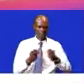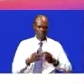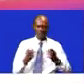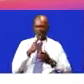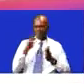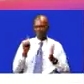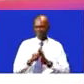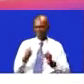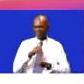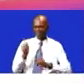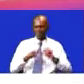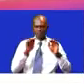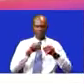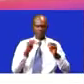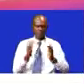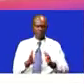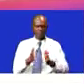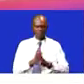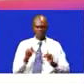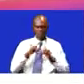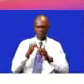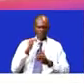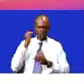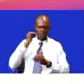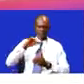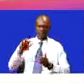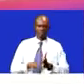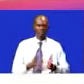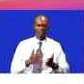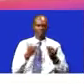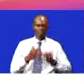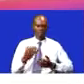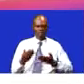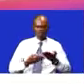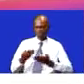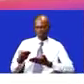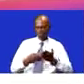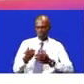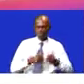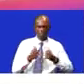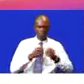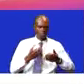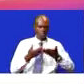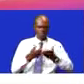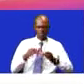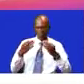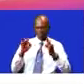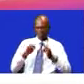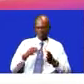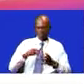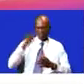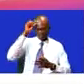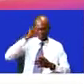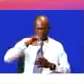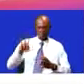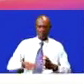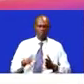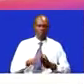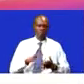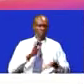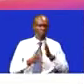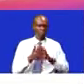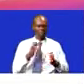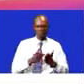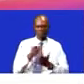ni moko kuom jopur e kaunti nero ma Siaya osebedo mana ka uso gigeko ma imiyogi kod piny owacho mar kaunti nero nono maonge chudo moro